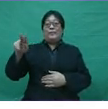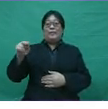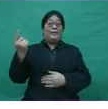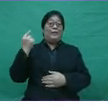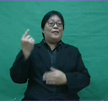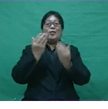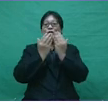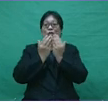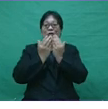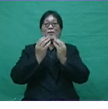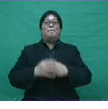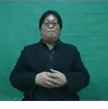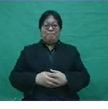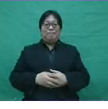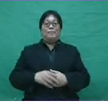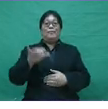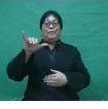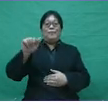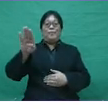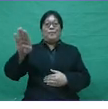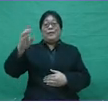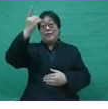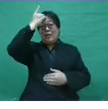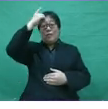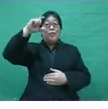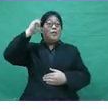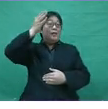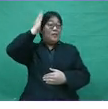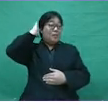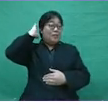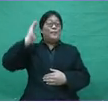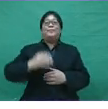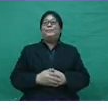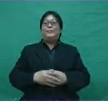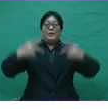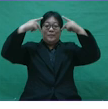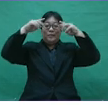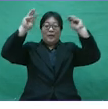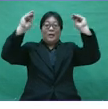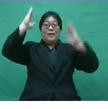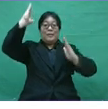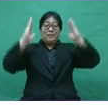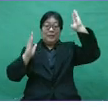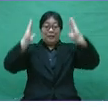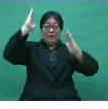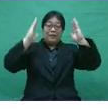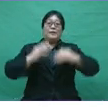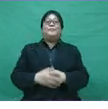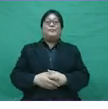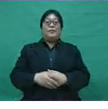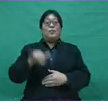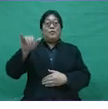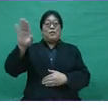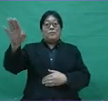doa. Yang amat berhormat Dato Sri Ismail Sabri bin Yaakob, Prime Minister of Malaysia. Yang berhormat